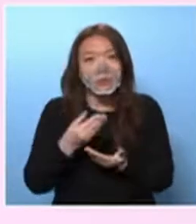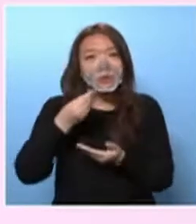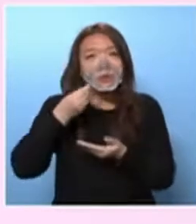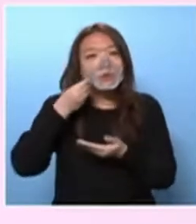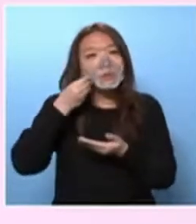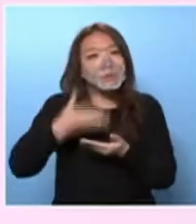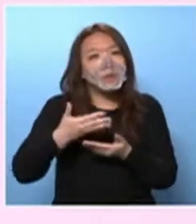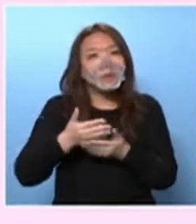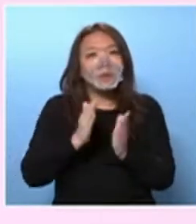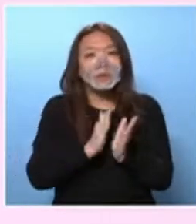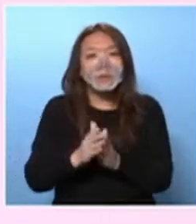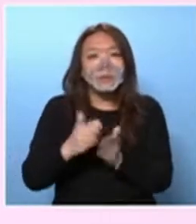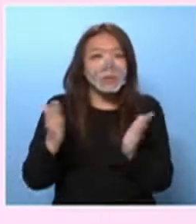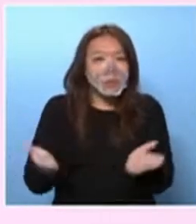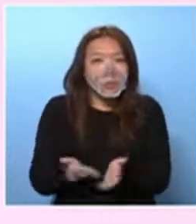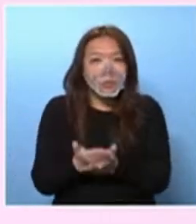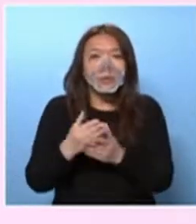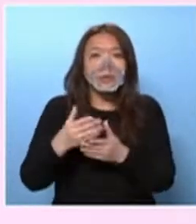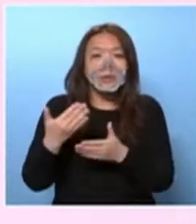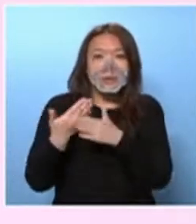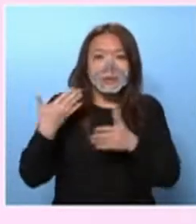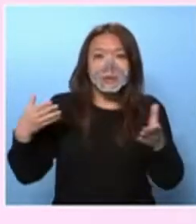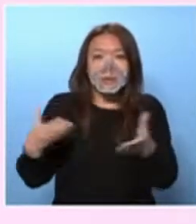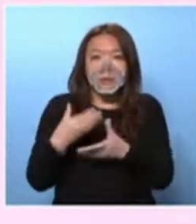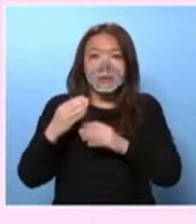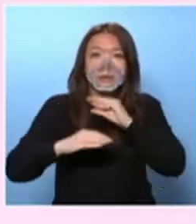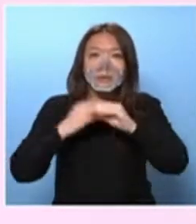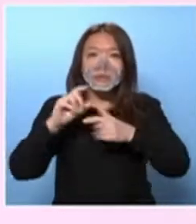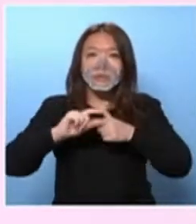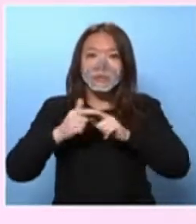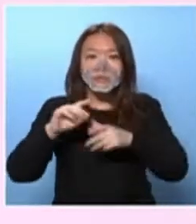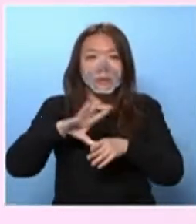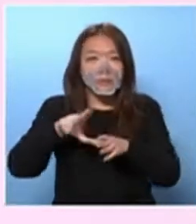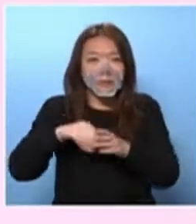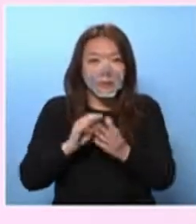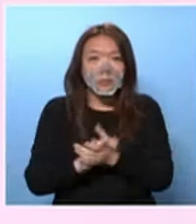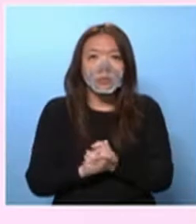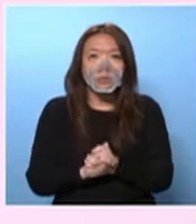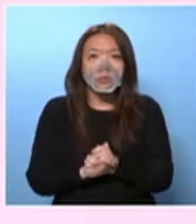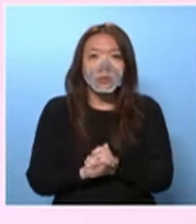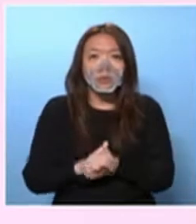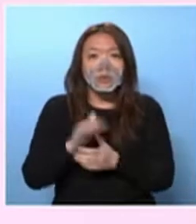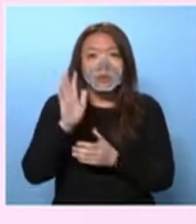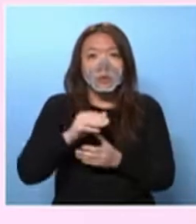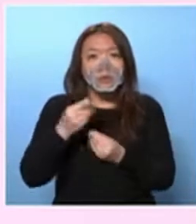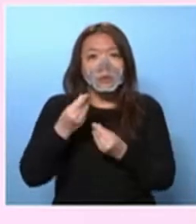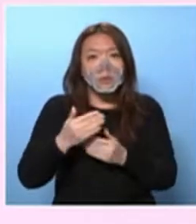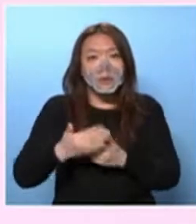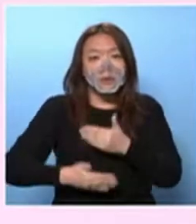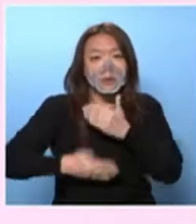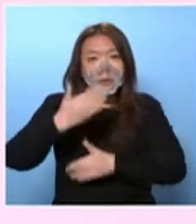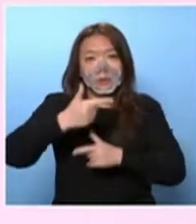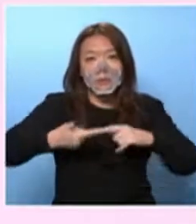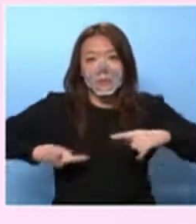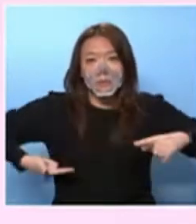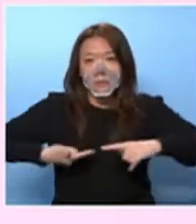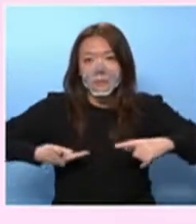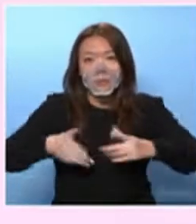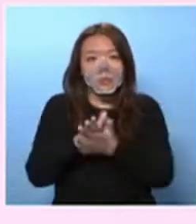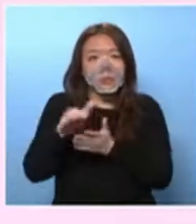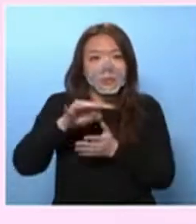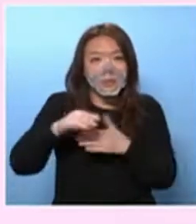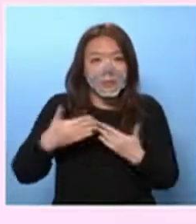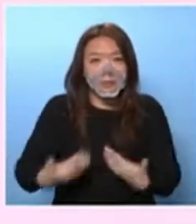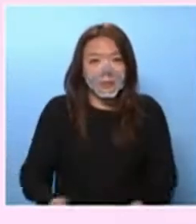housing supply, the government will introduce more concessionary measures to encourage the adoption of MIC, including increasing the concession of